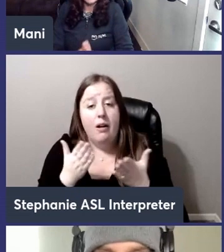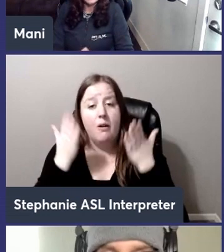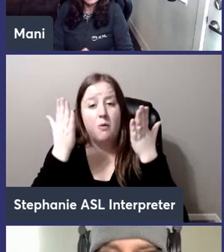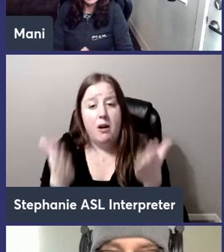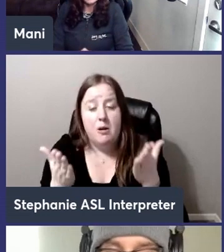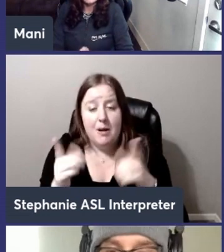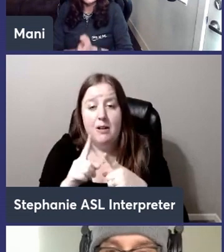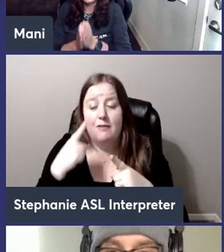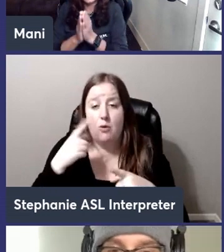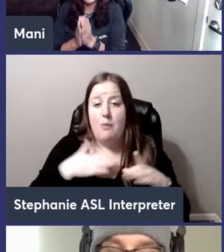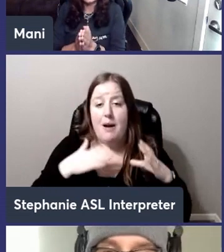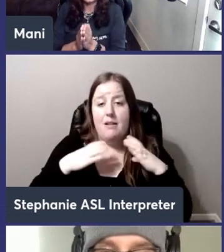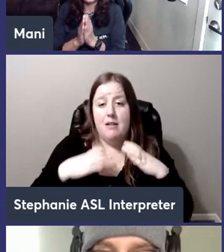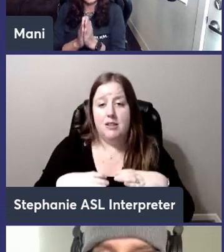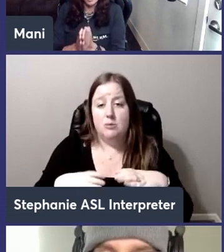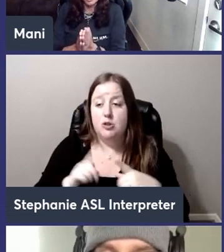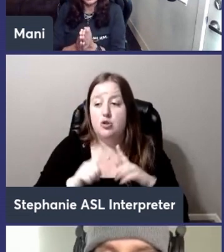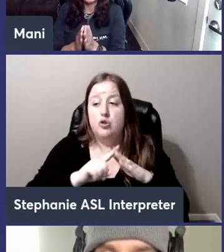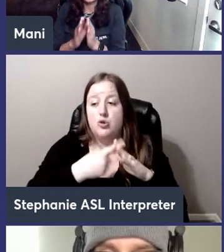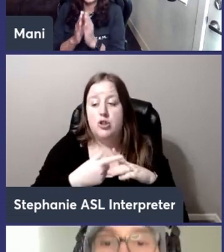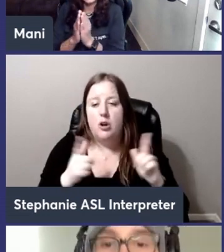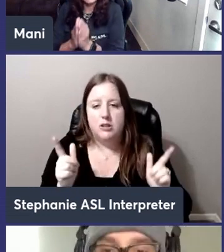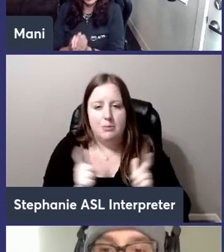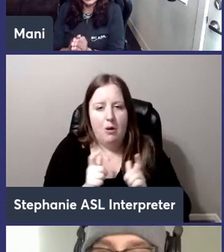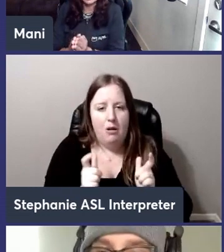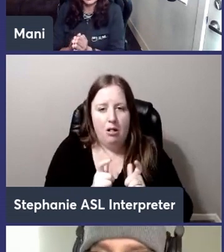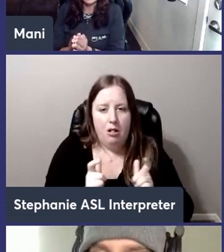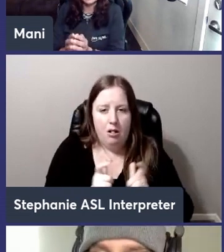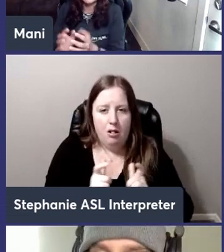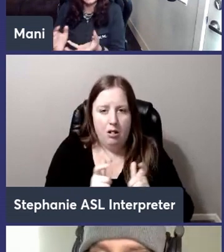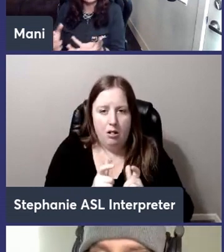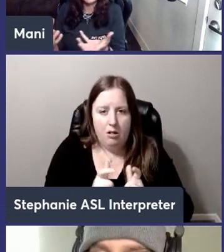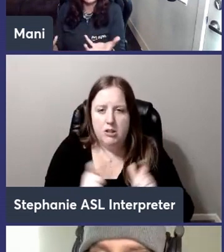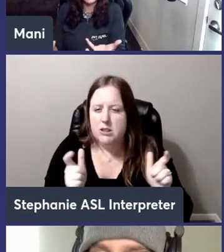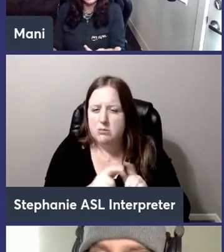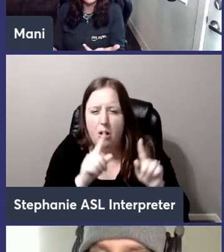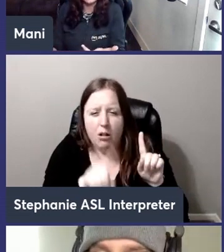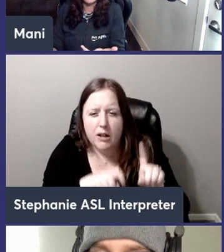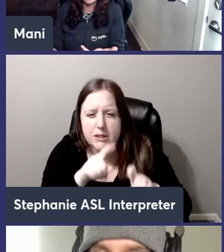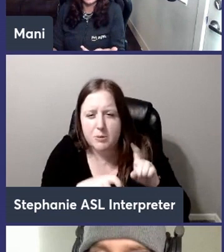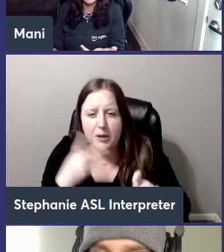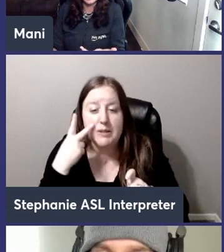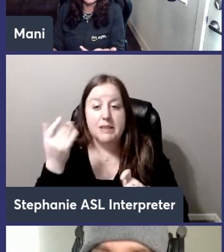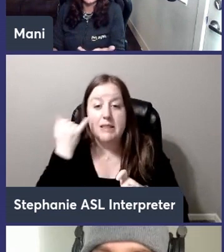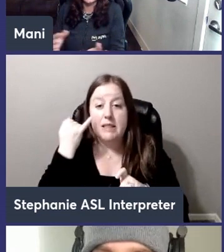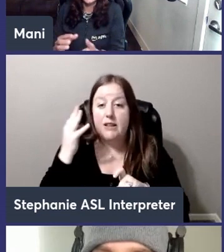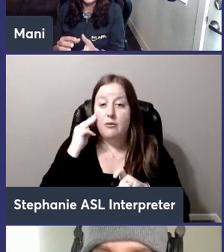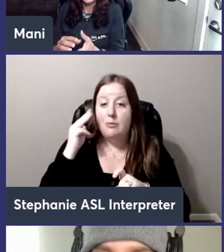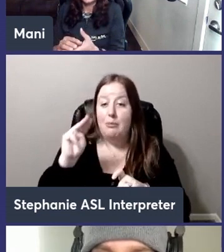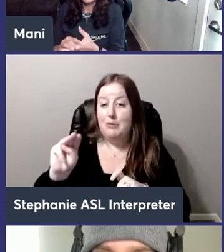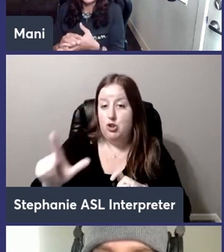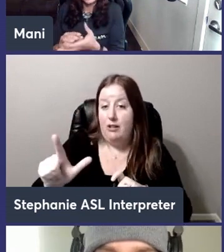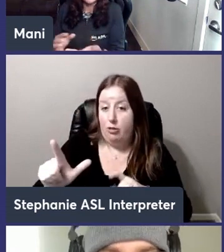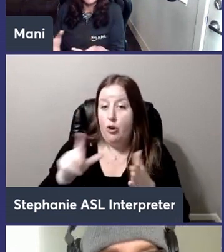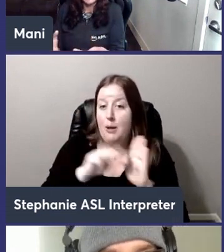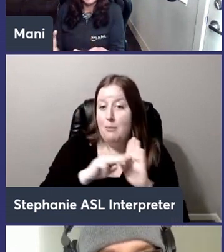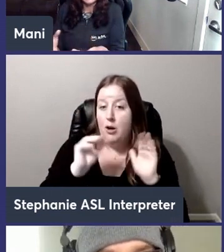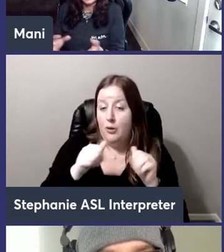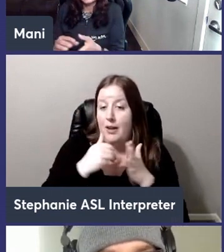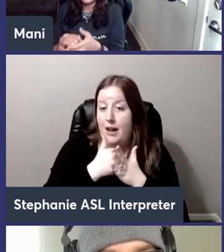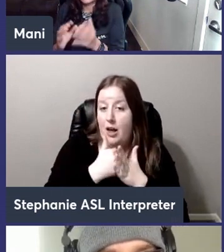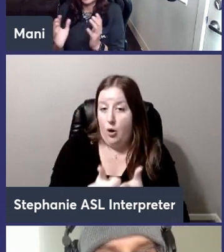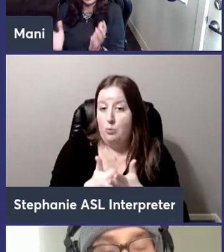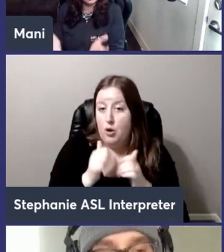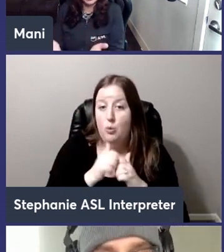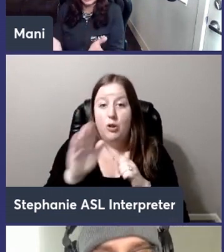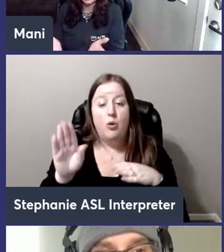to my customers is to start small, create small experiments, see if a machine learning model can help you solve your business